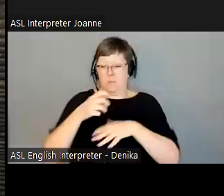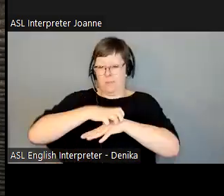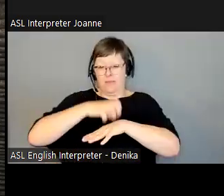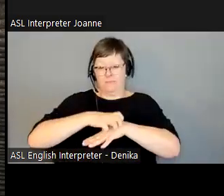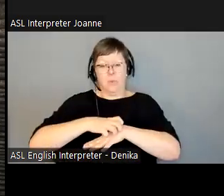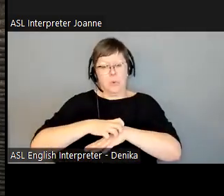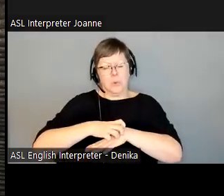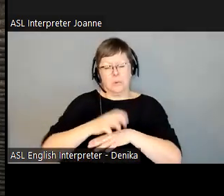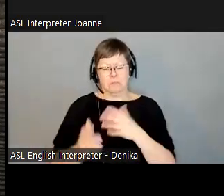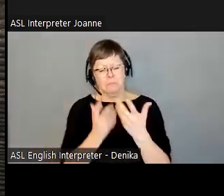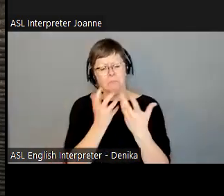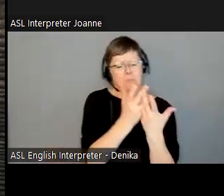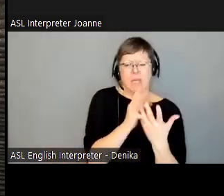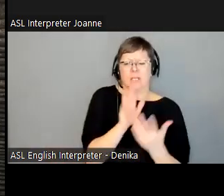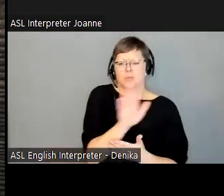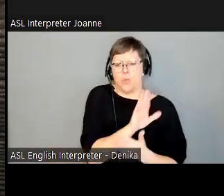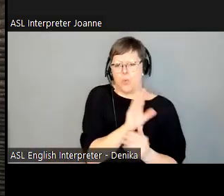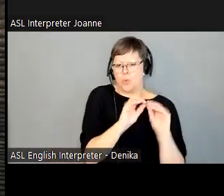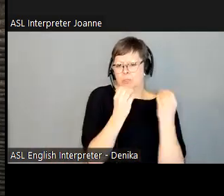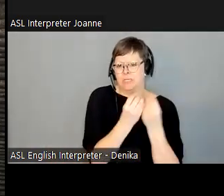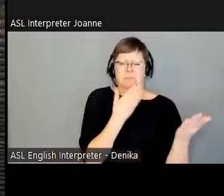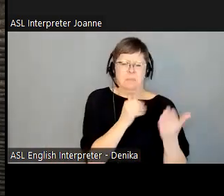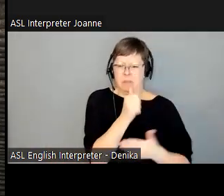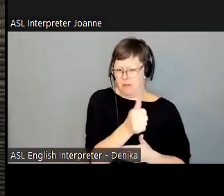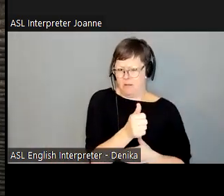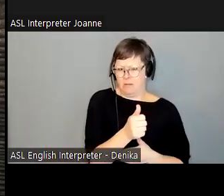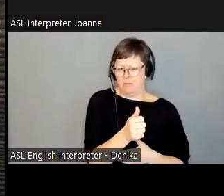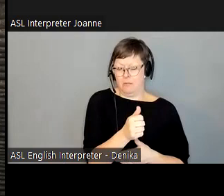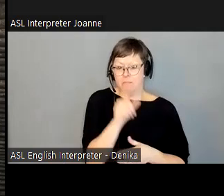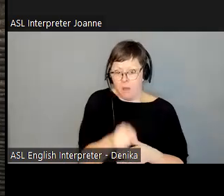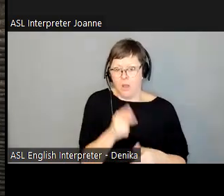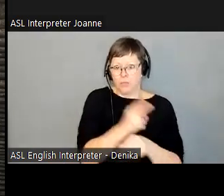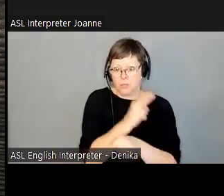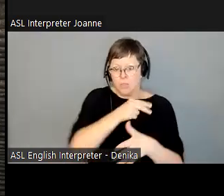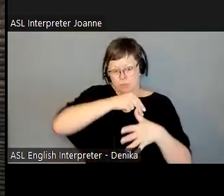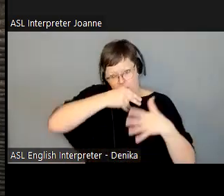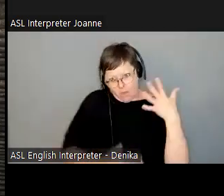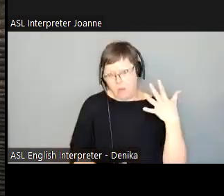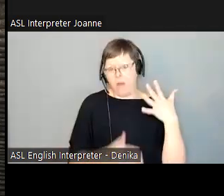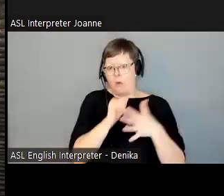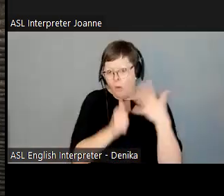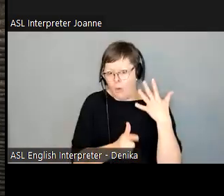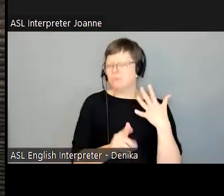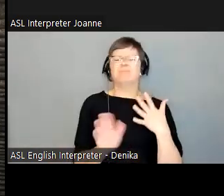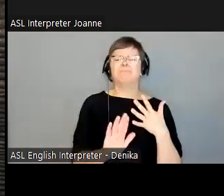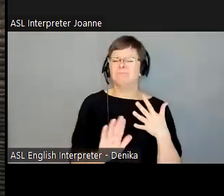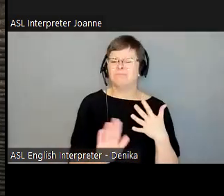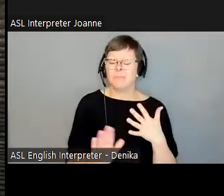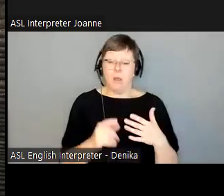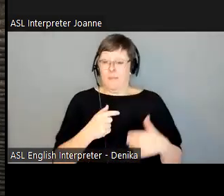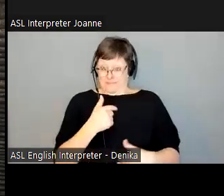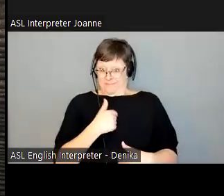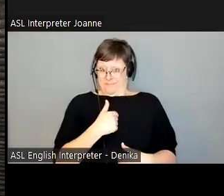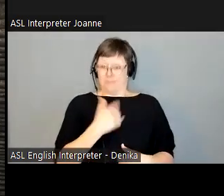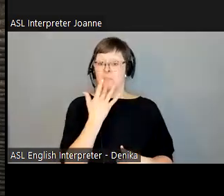every organization. So you don't have to use them all. I like to use them all and see what works best